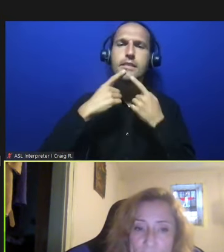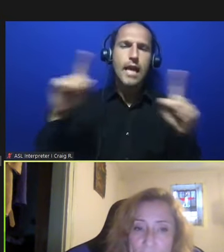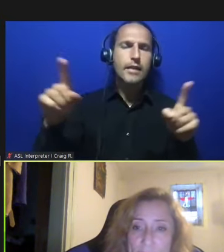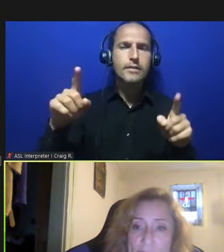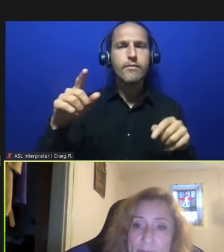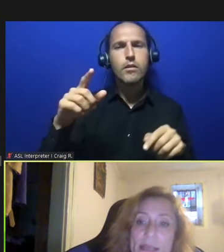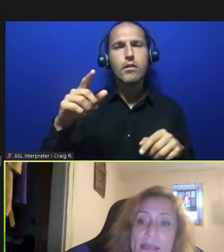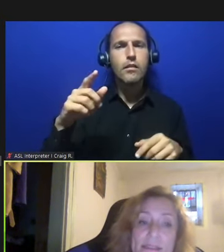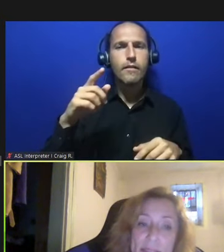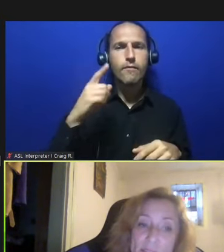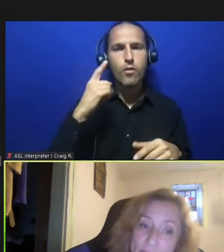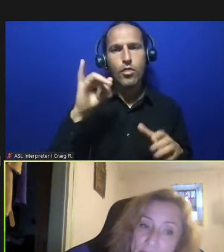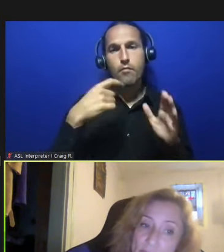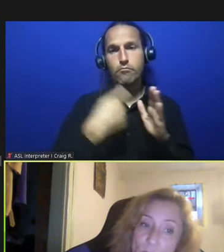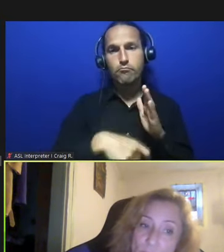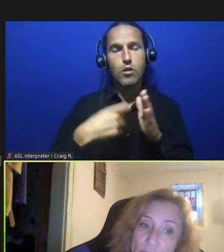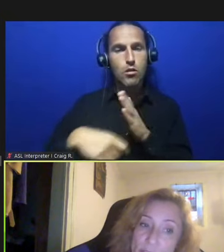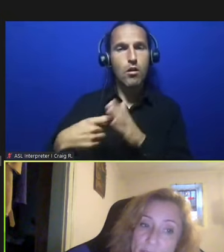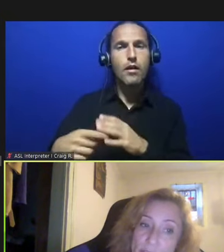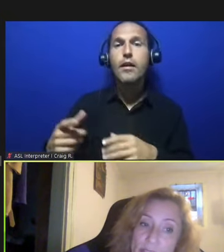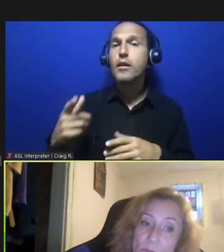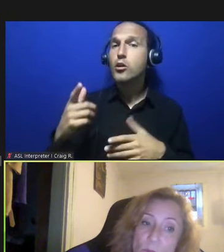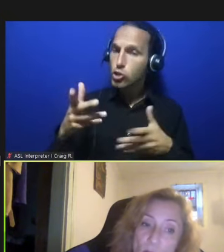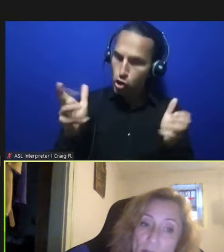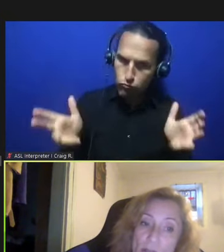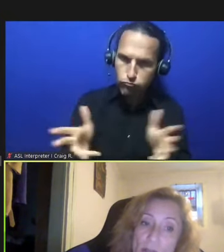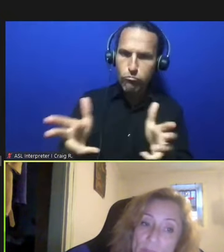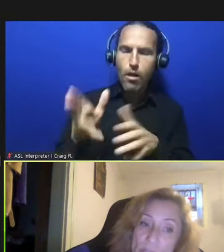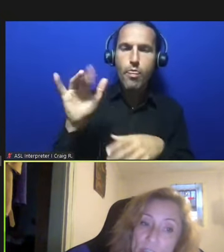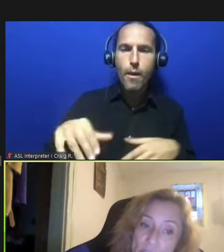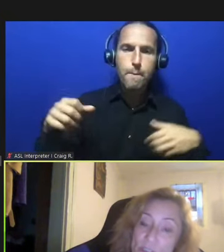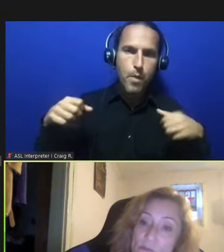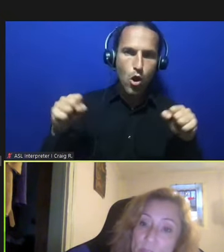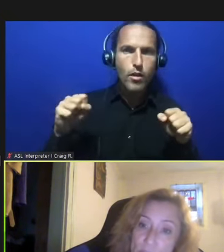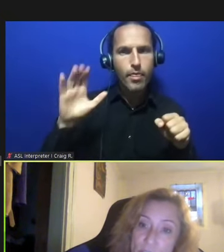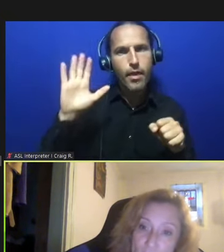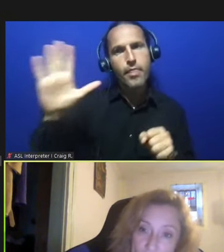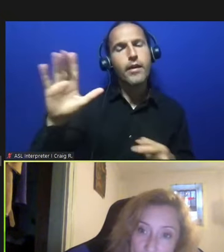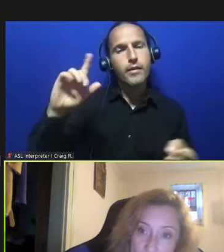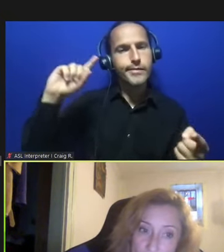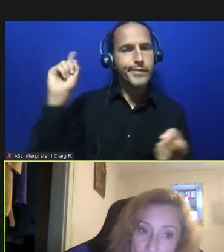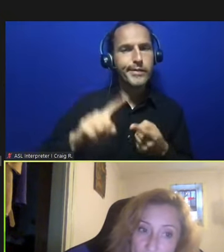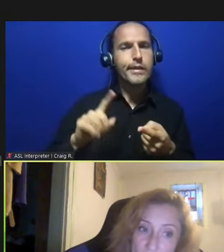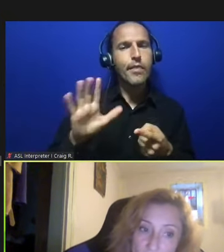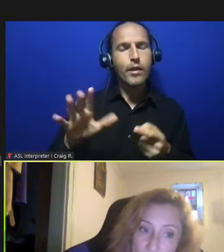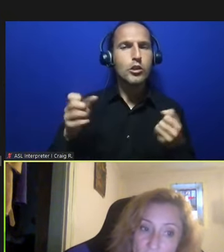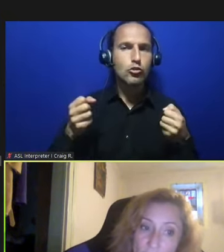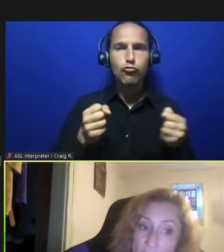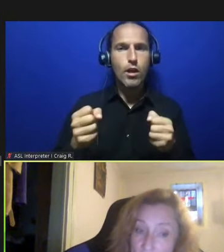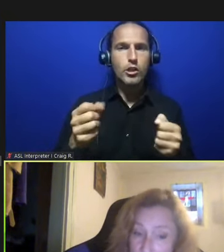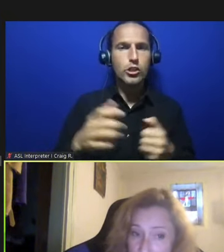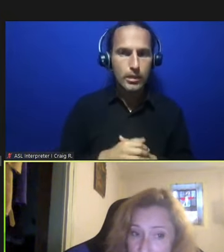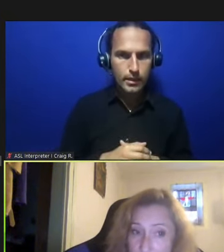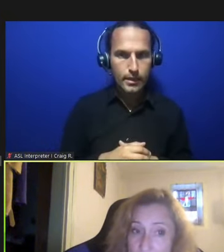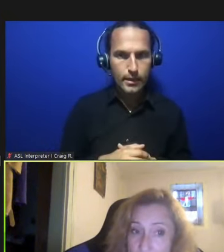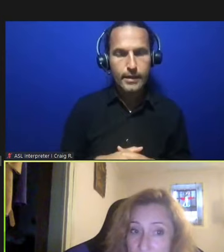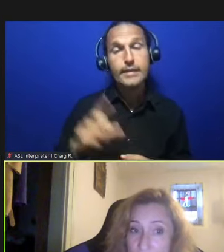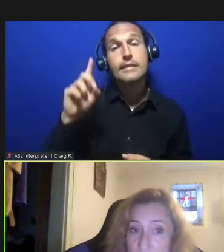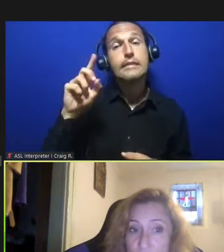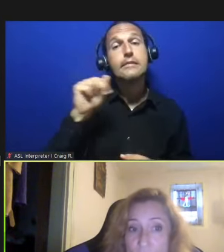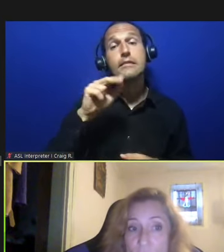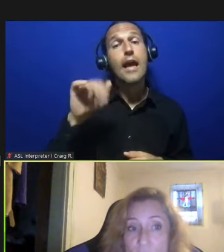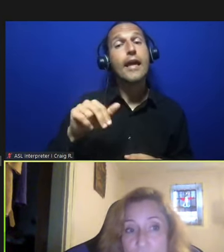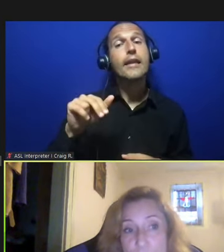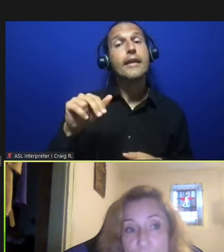imposed. Incentivizing motorcycles is part of their congestion reduction strategy. Danny Harris,